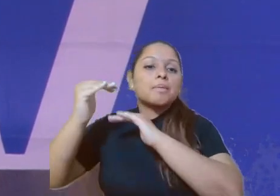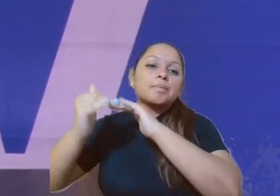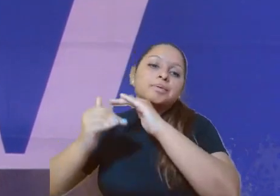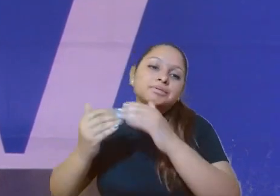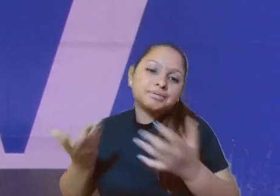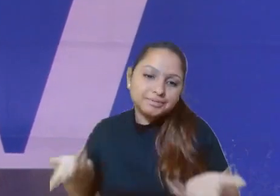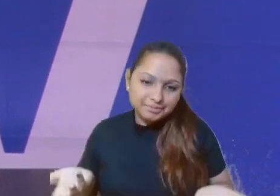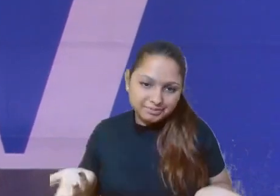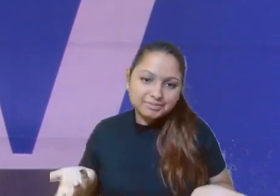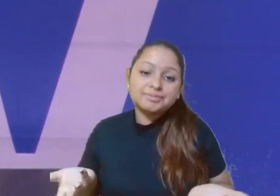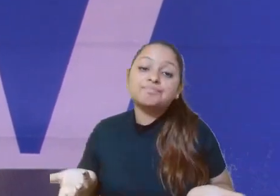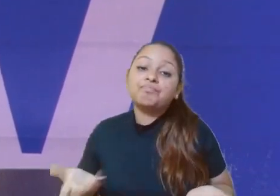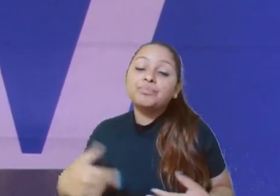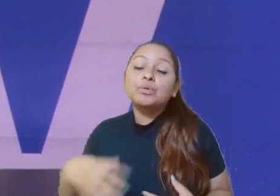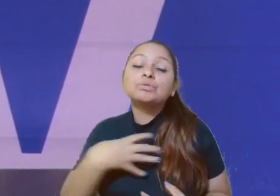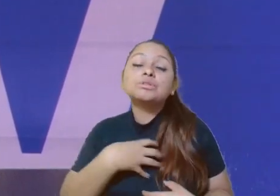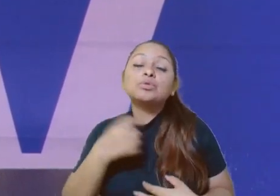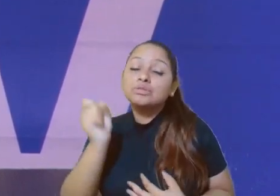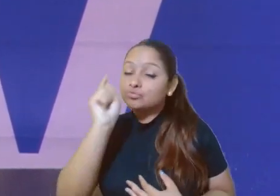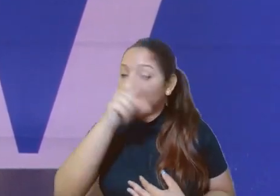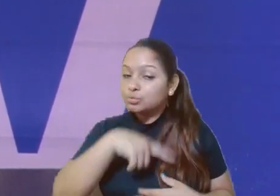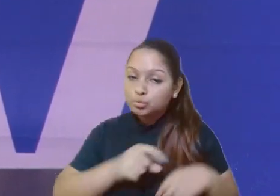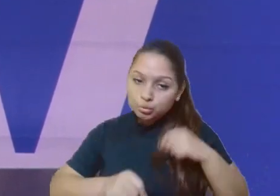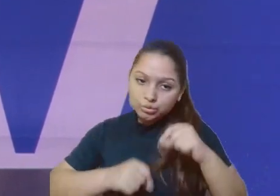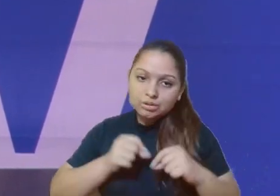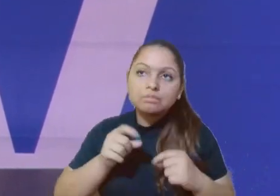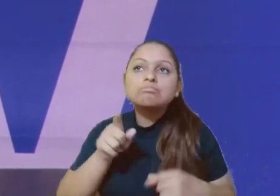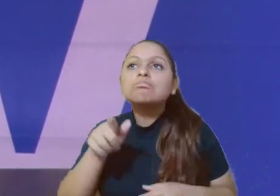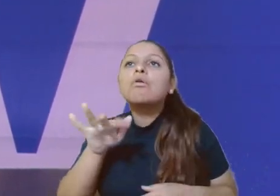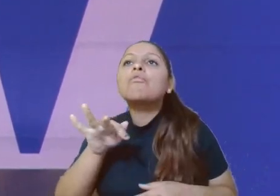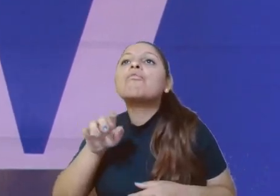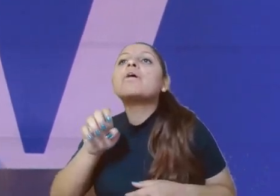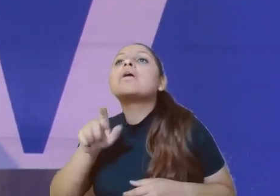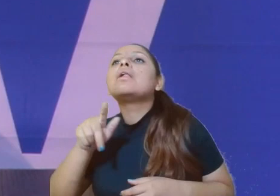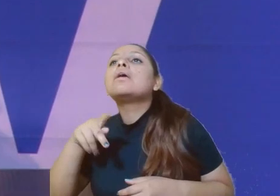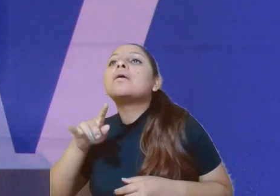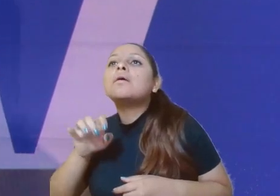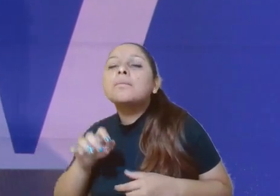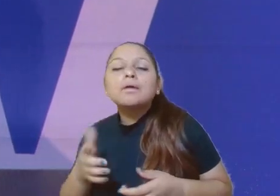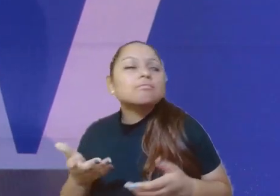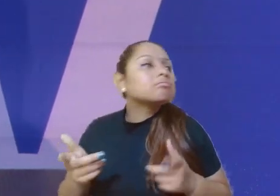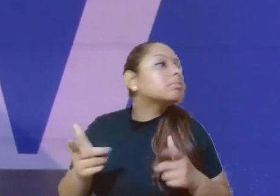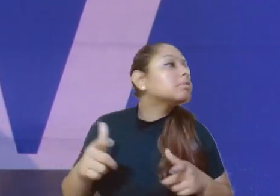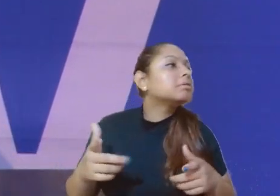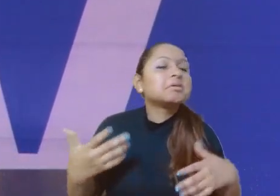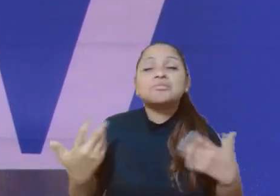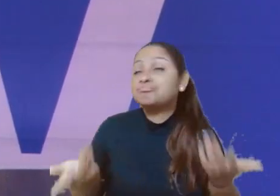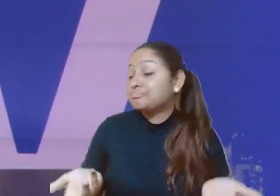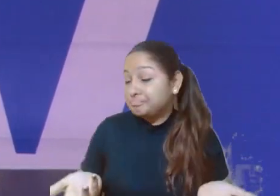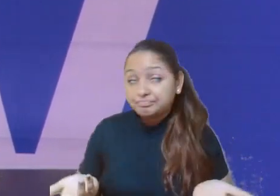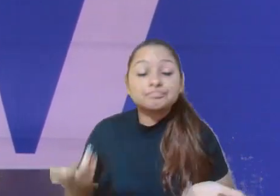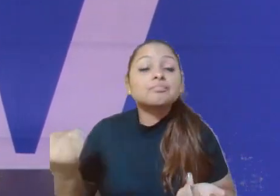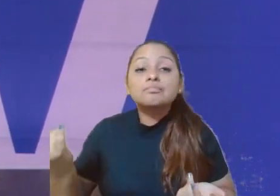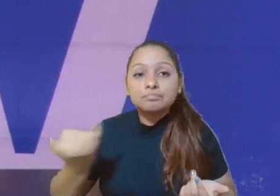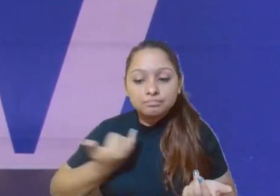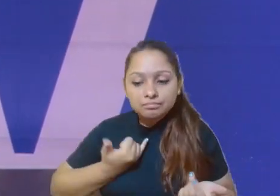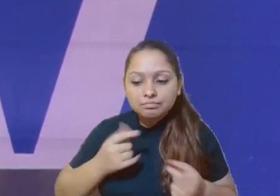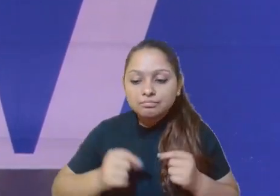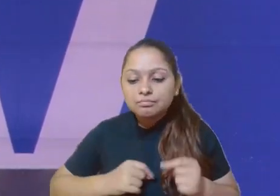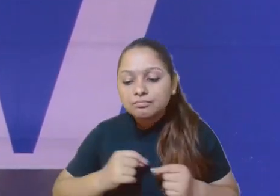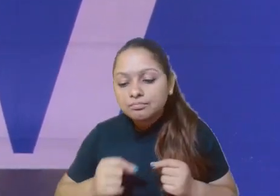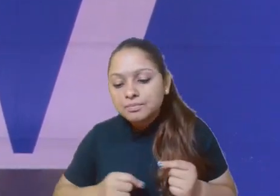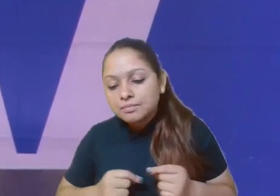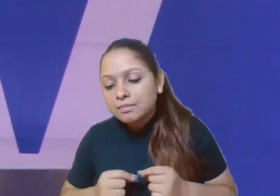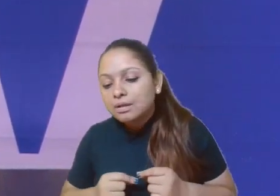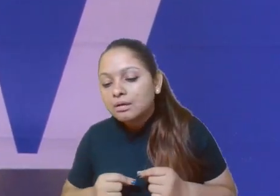I mentioned the challenge that, where's Felipe? I'm not seeing him. Felipe mentioned about saying that we don't have